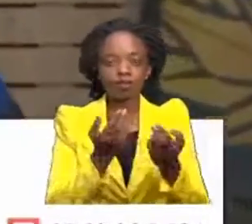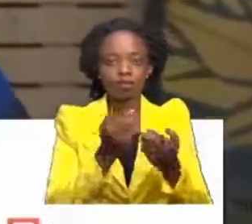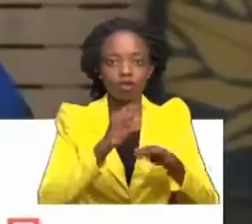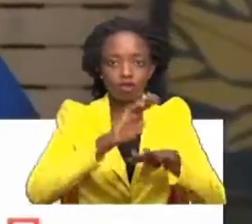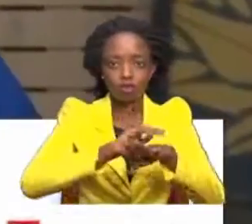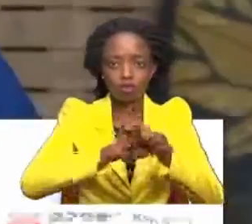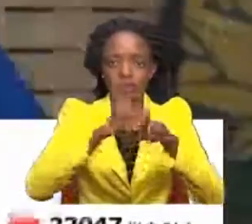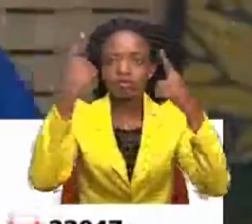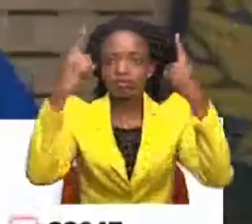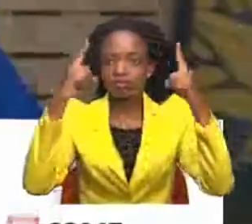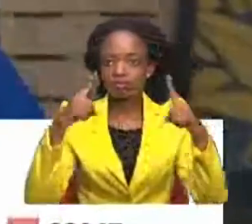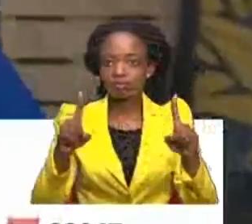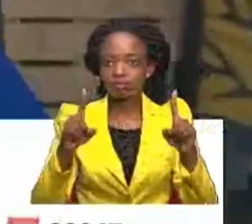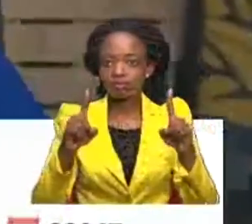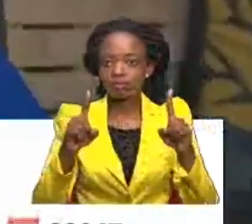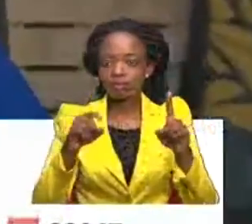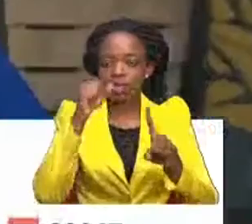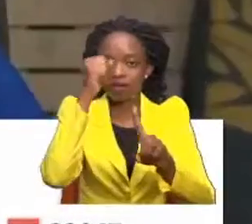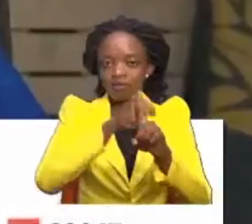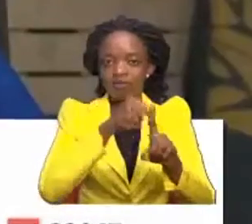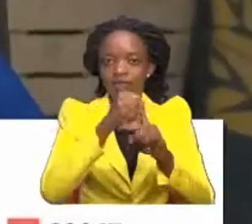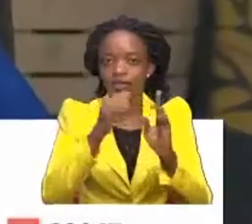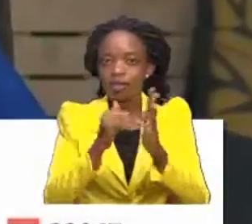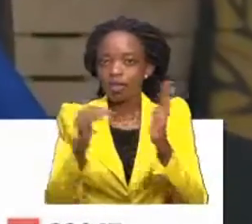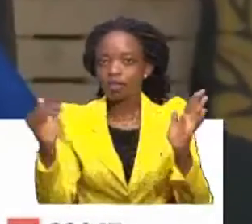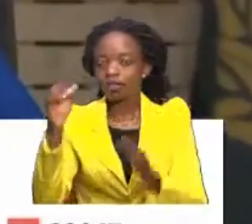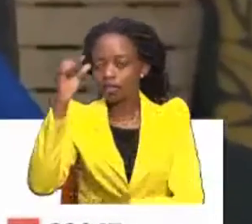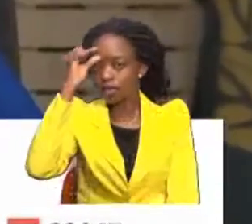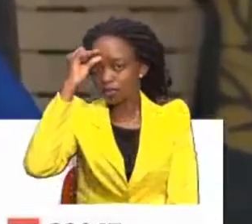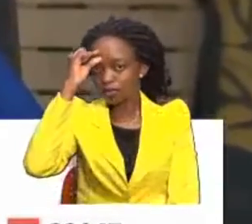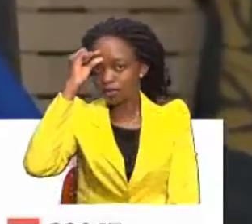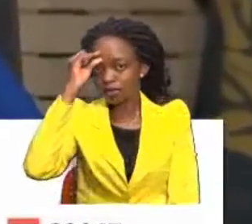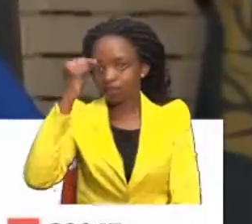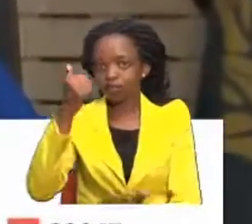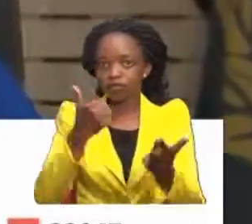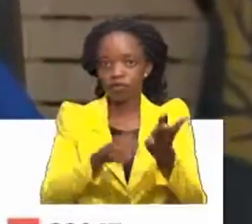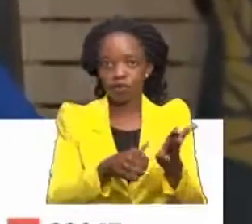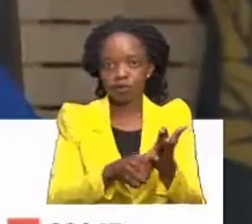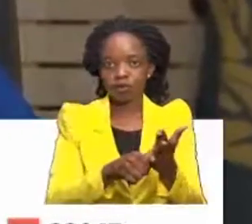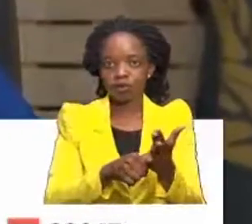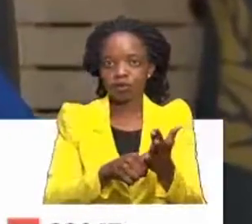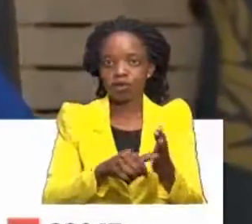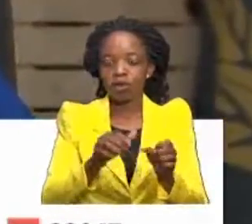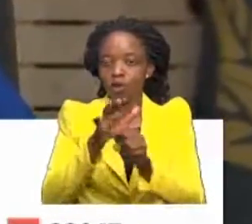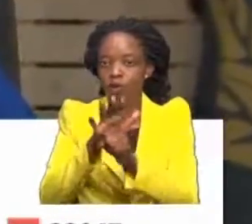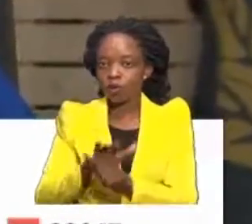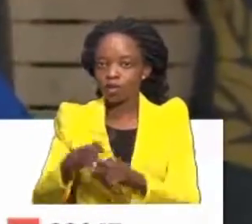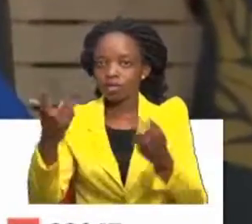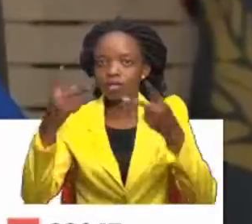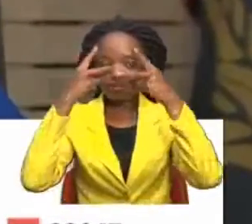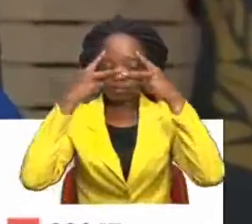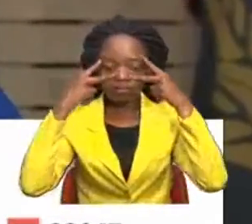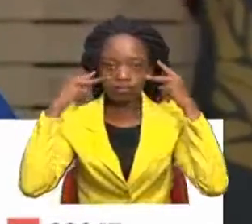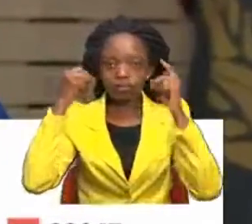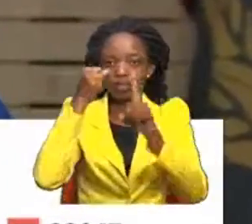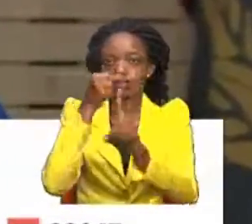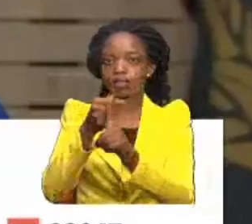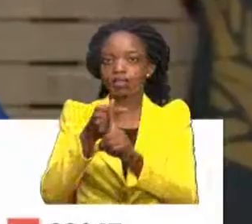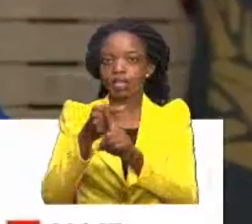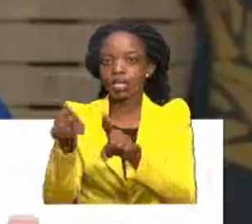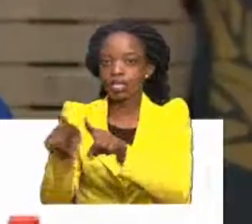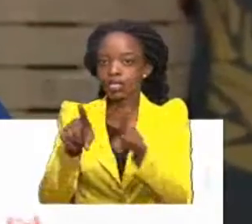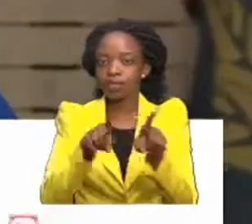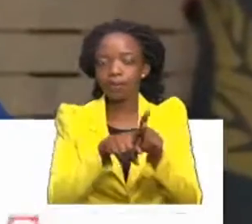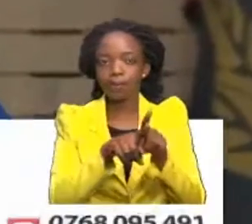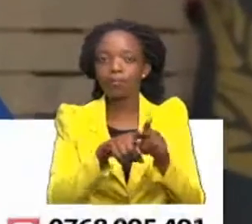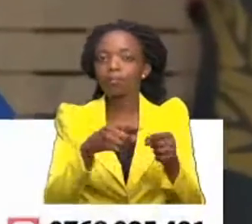success in the fight against violent extremists, radicalization, and terrorism. However, the threat